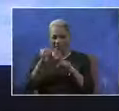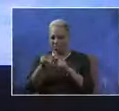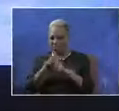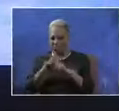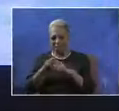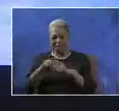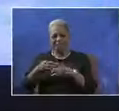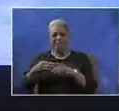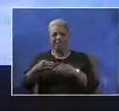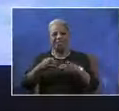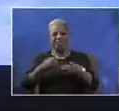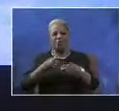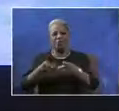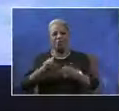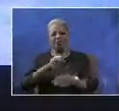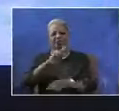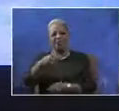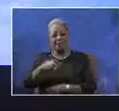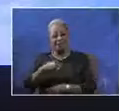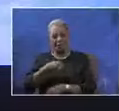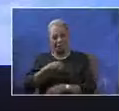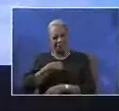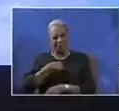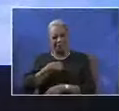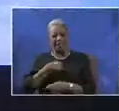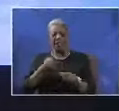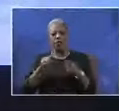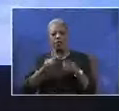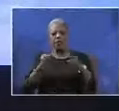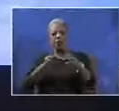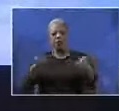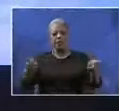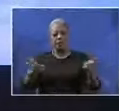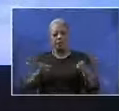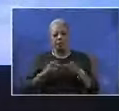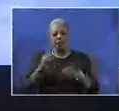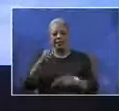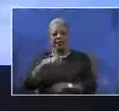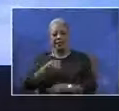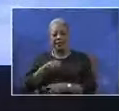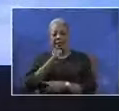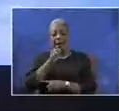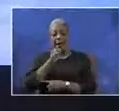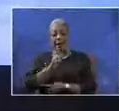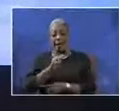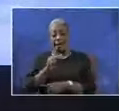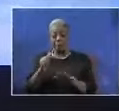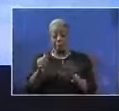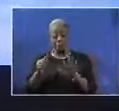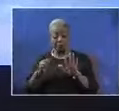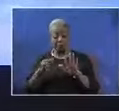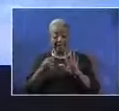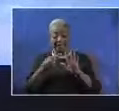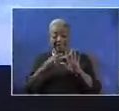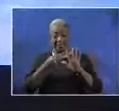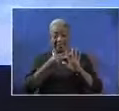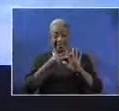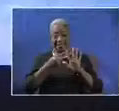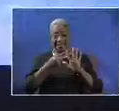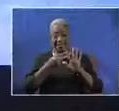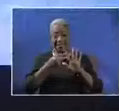me to where I am right now, because God uses trouble to direct us. And then put this down, God uses trouble to inspect